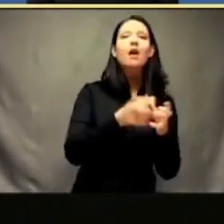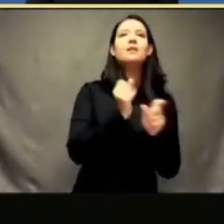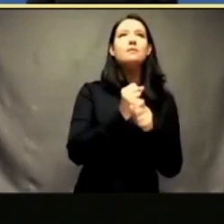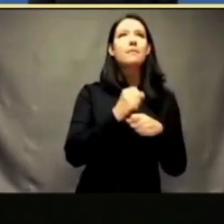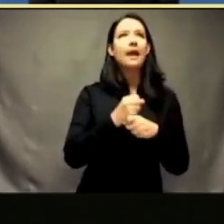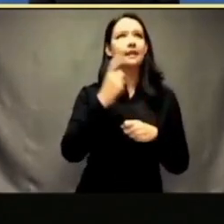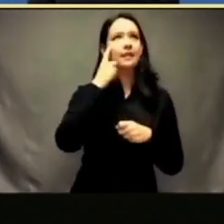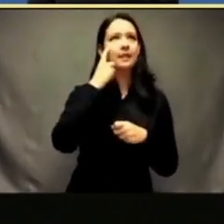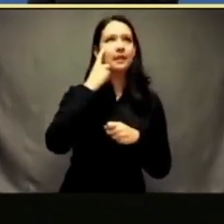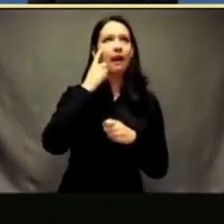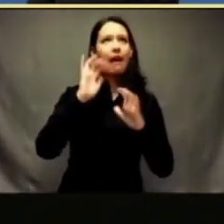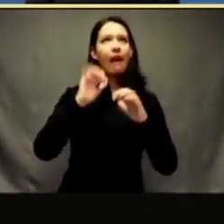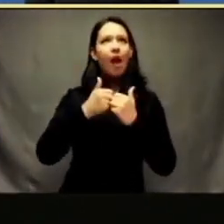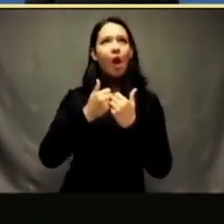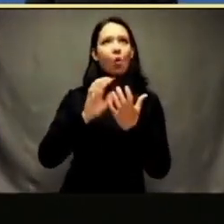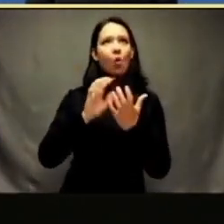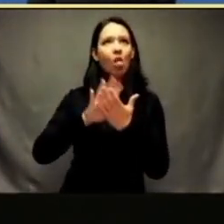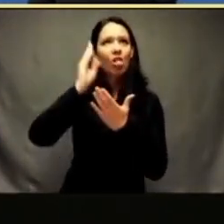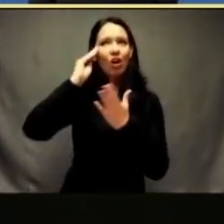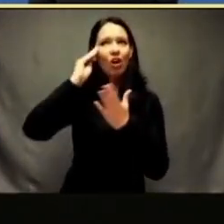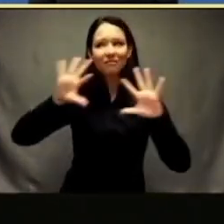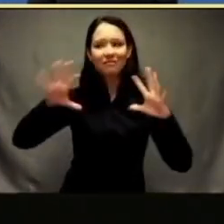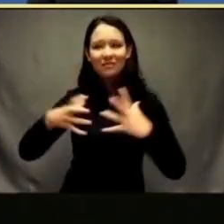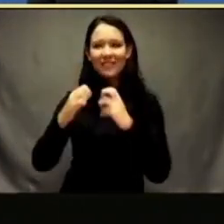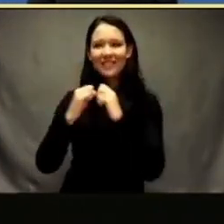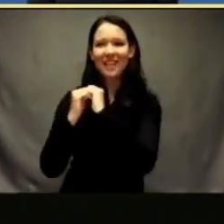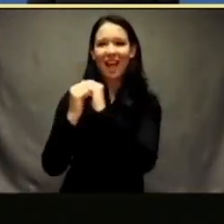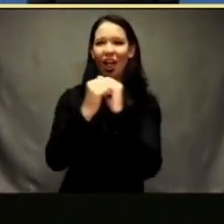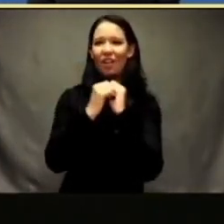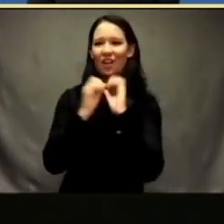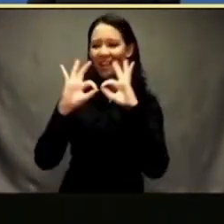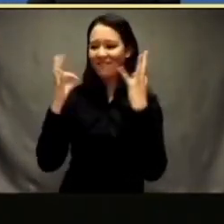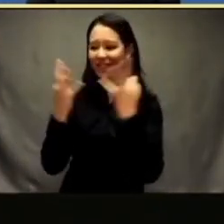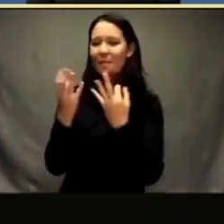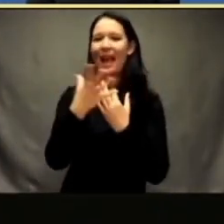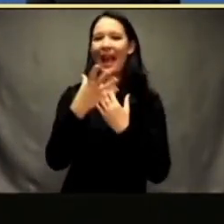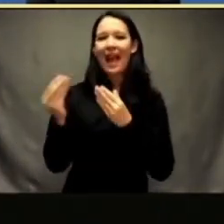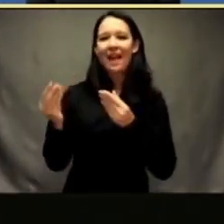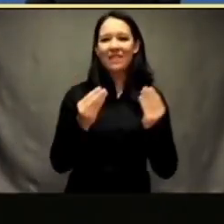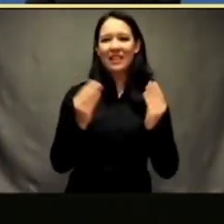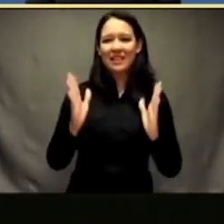families and the facilitators? I think we often talk about assessing learning, but